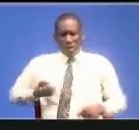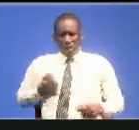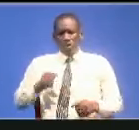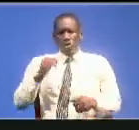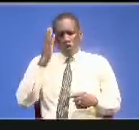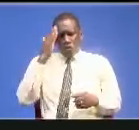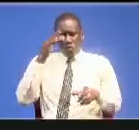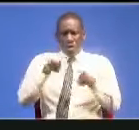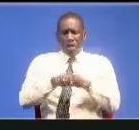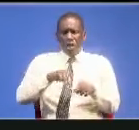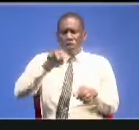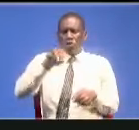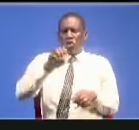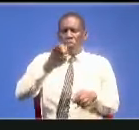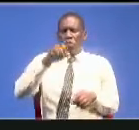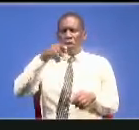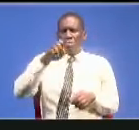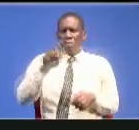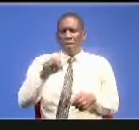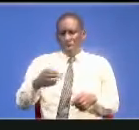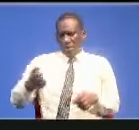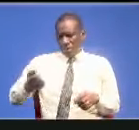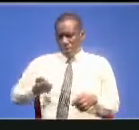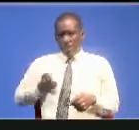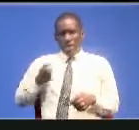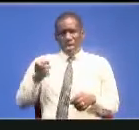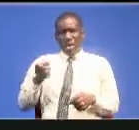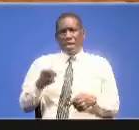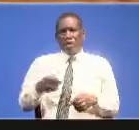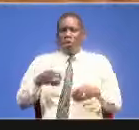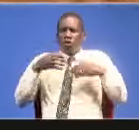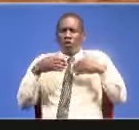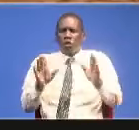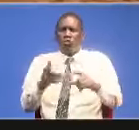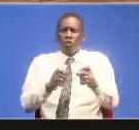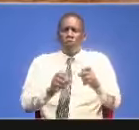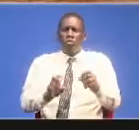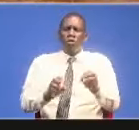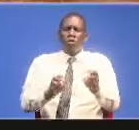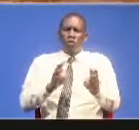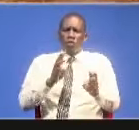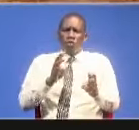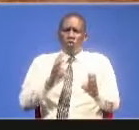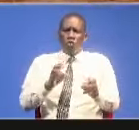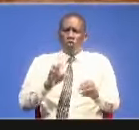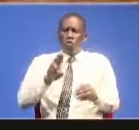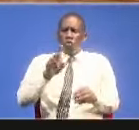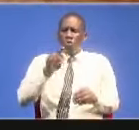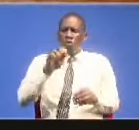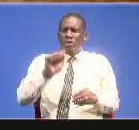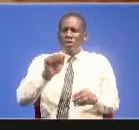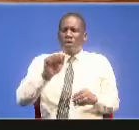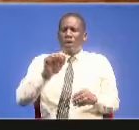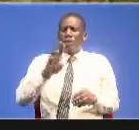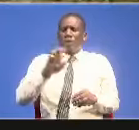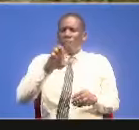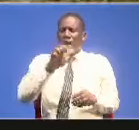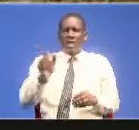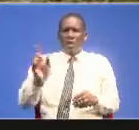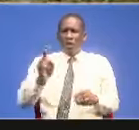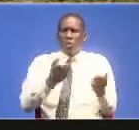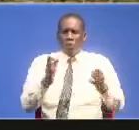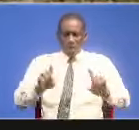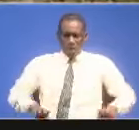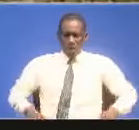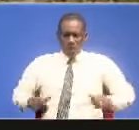as Moipen Ali. The girl is said to have gone missing from Utawala Estate in Nairobi, where she had been living with her uncle. The